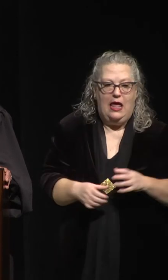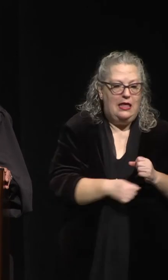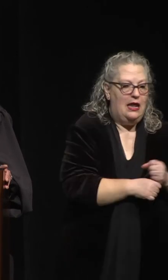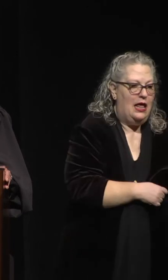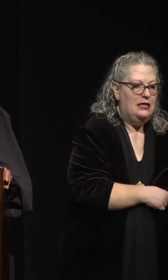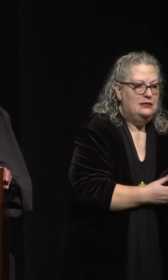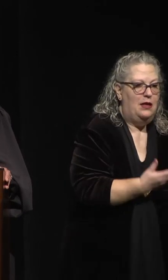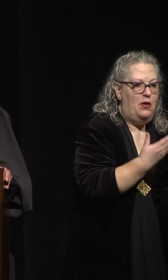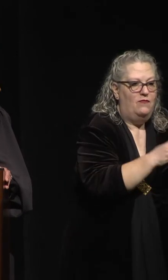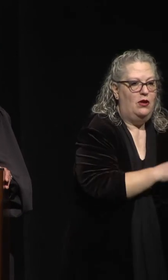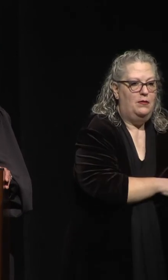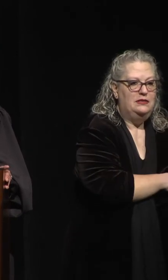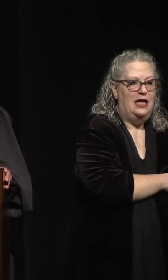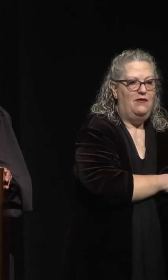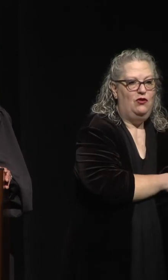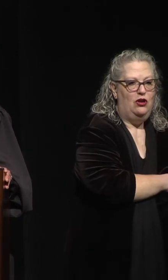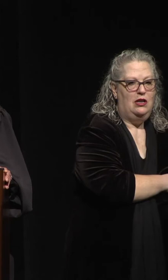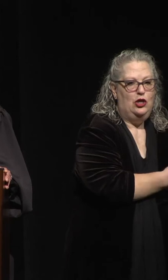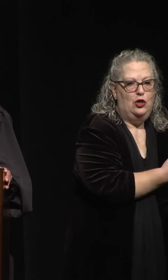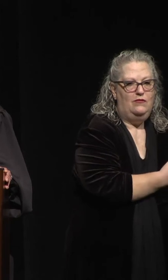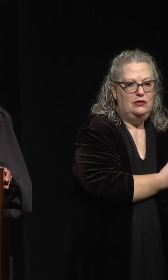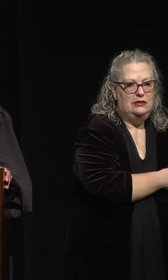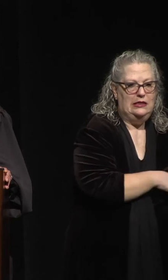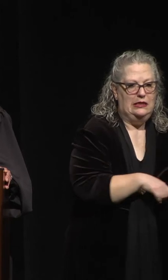a similar offer from Stanford University.